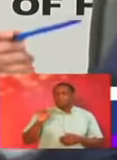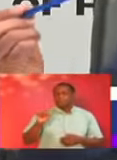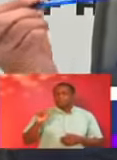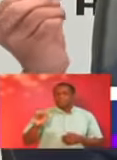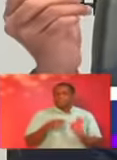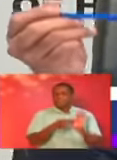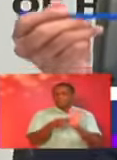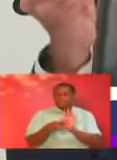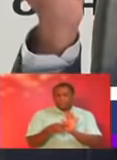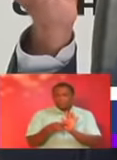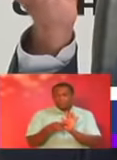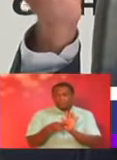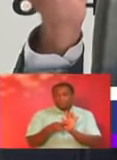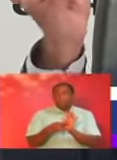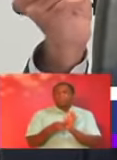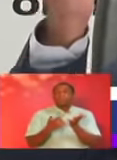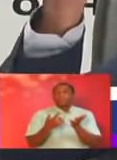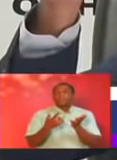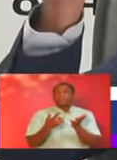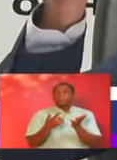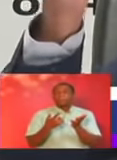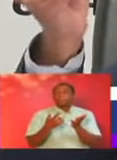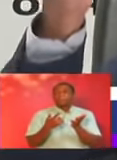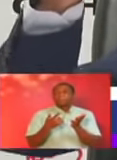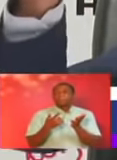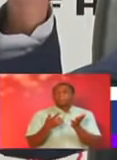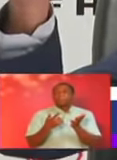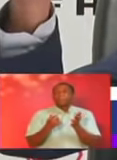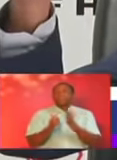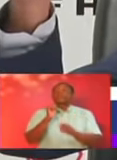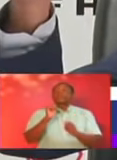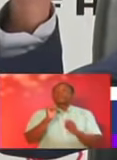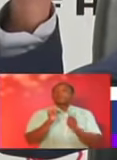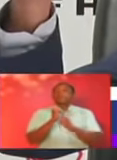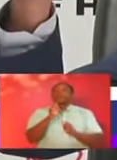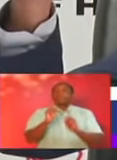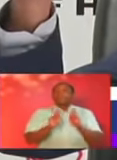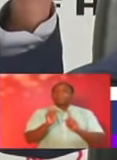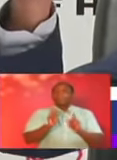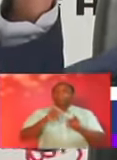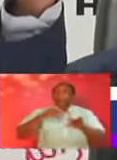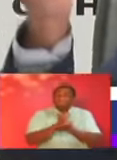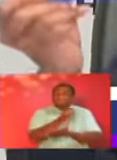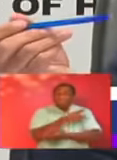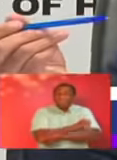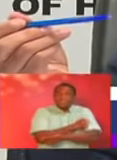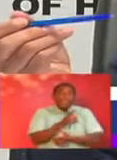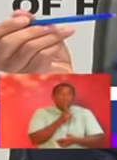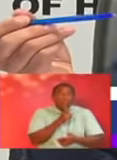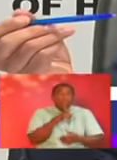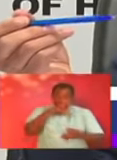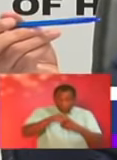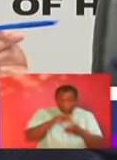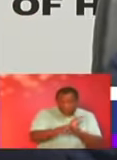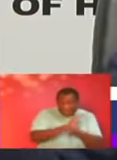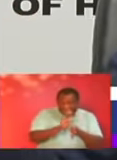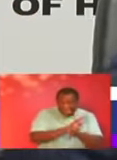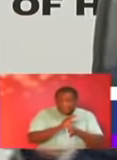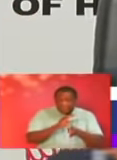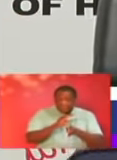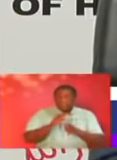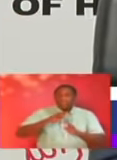the administrative, executive, managerial levels of retail are heavily vaccinated. But